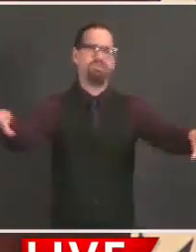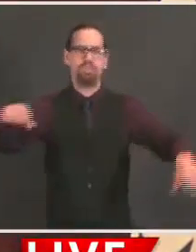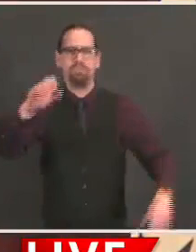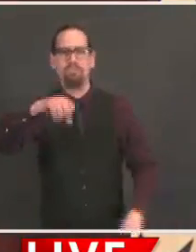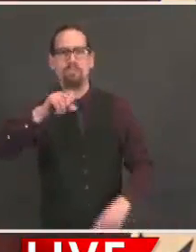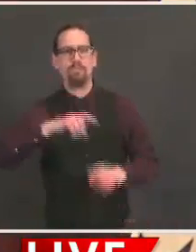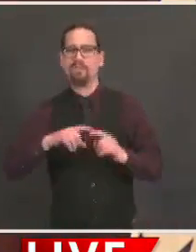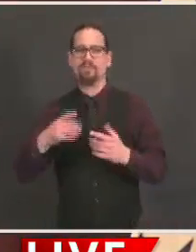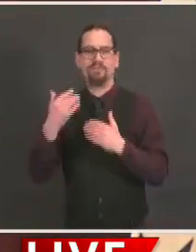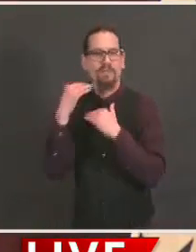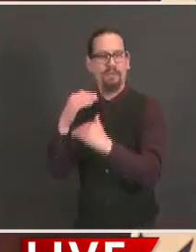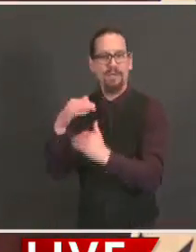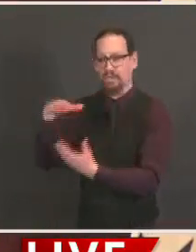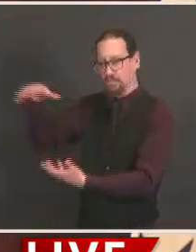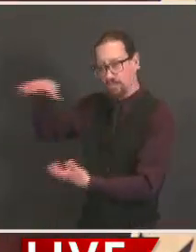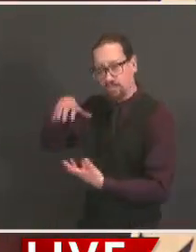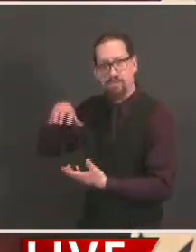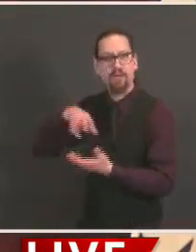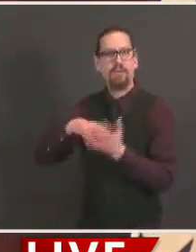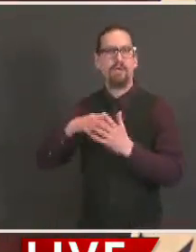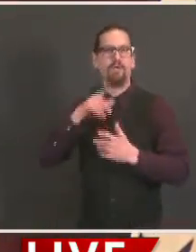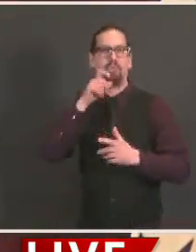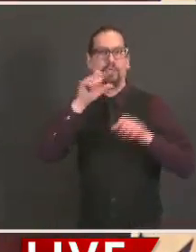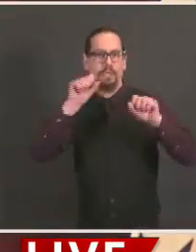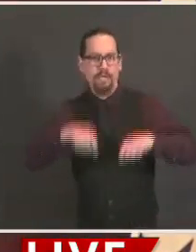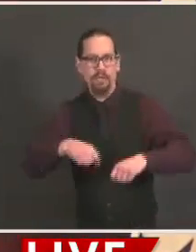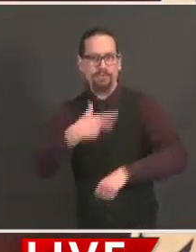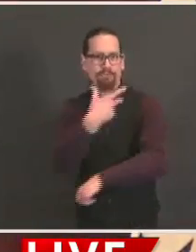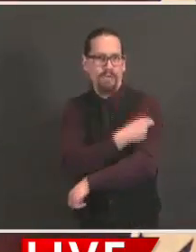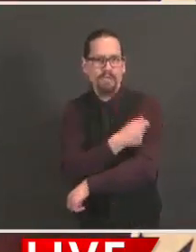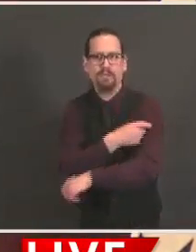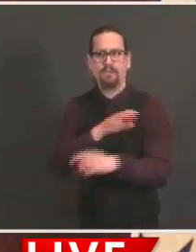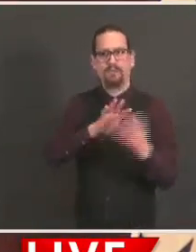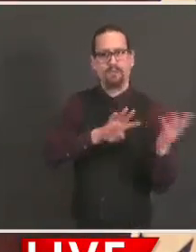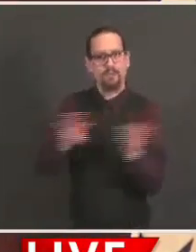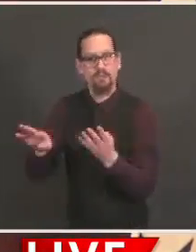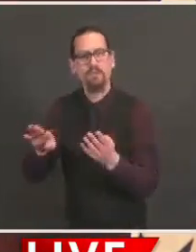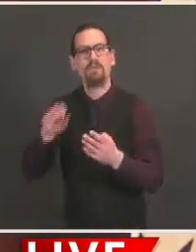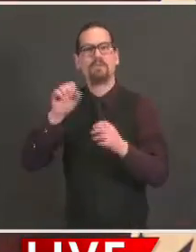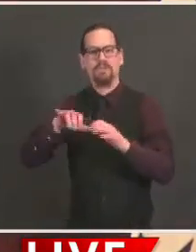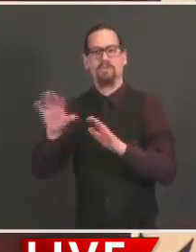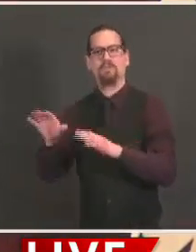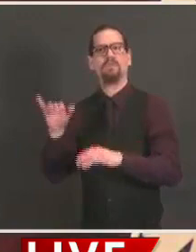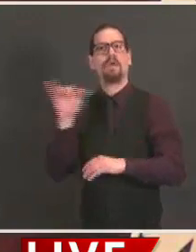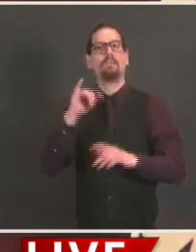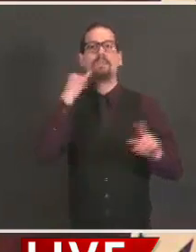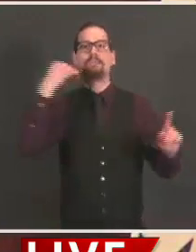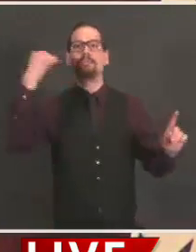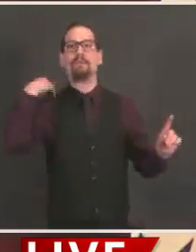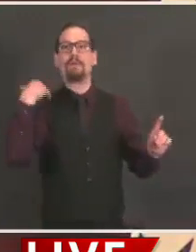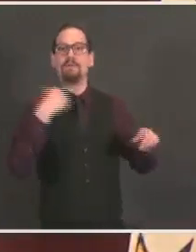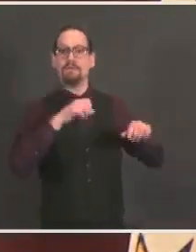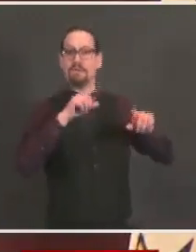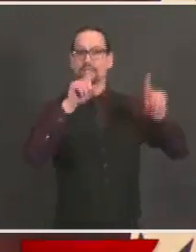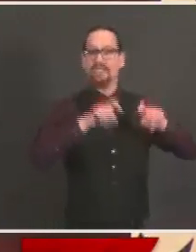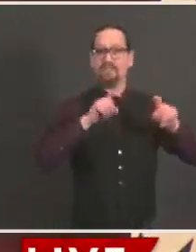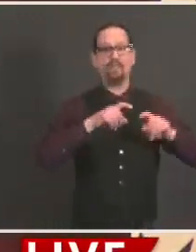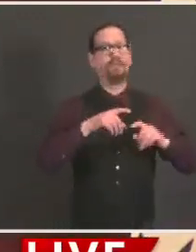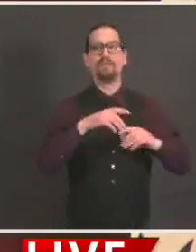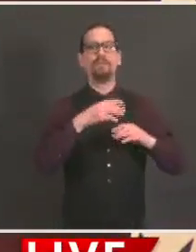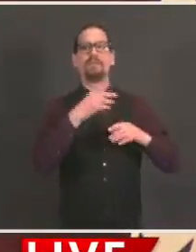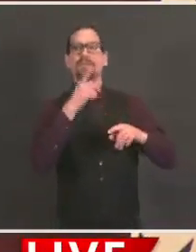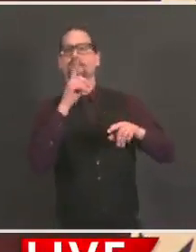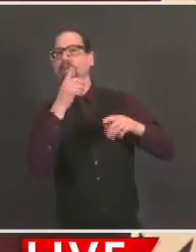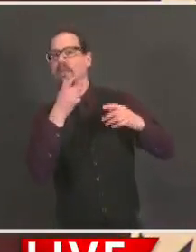just like when that test turnaround time was taking a week or so. But we are confident that it will get better. You